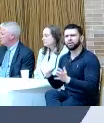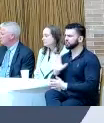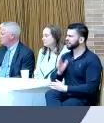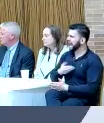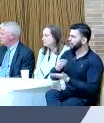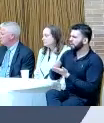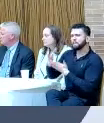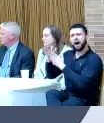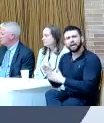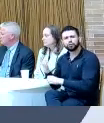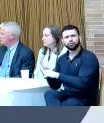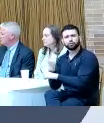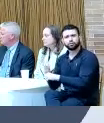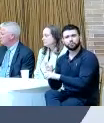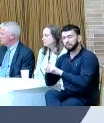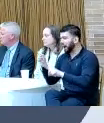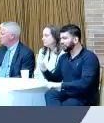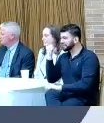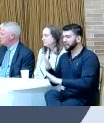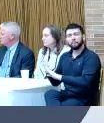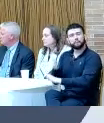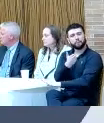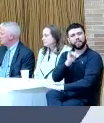loans that were used against us